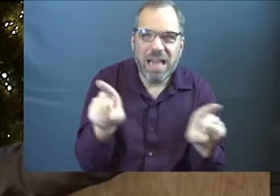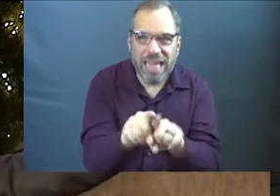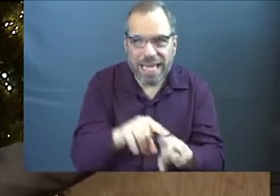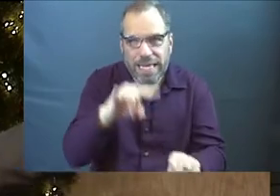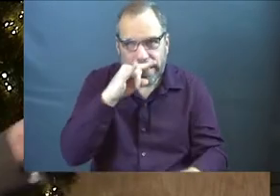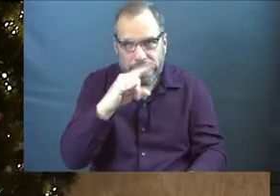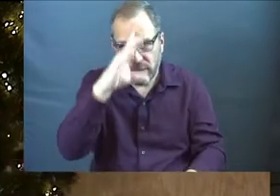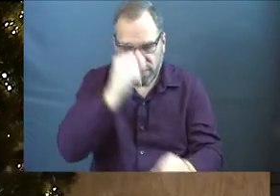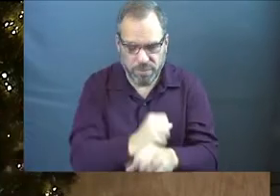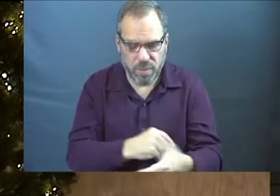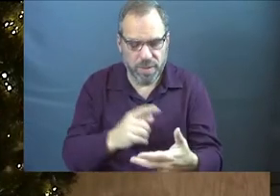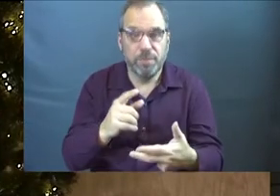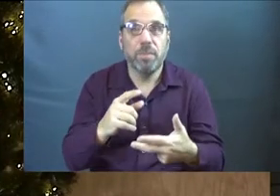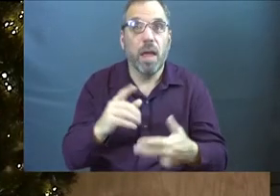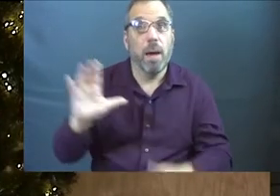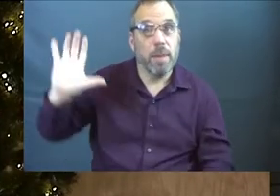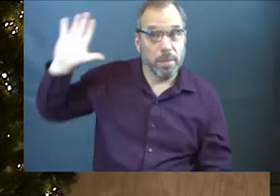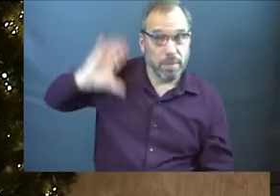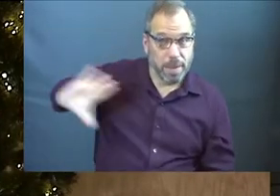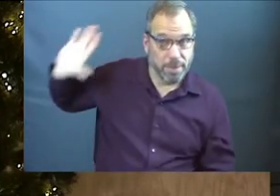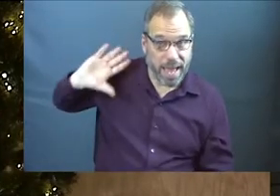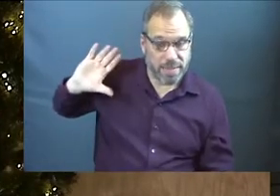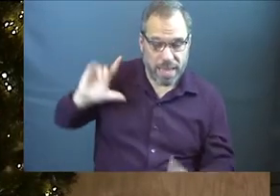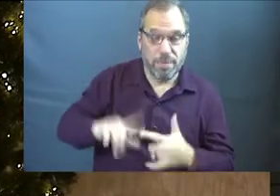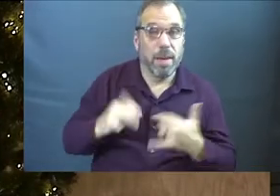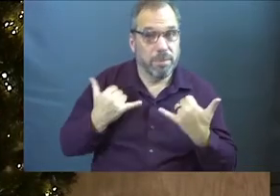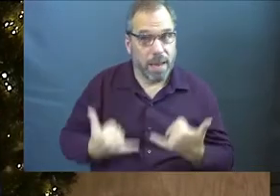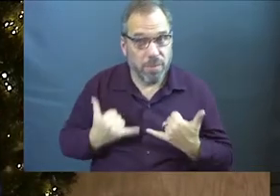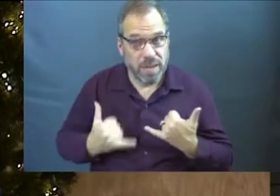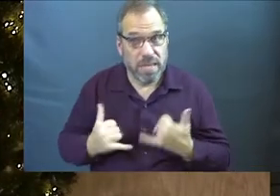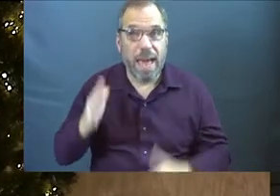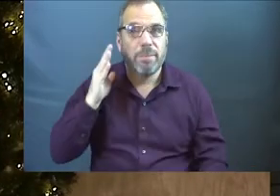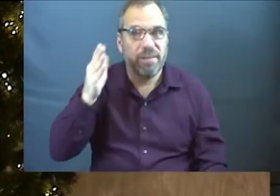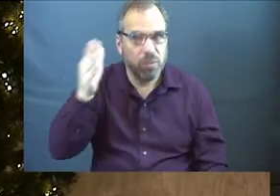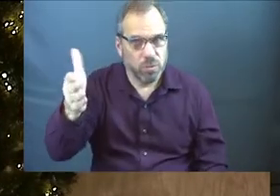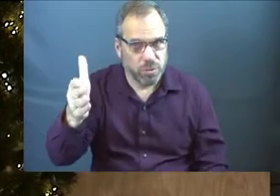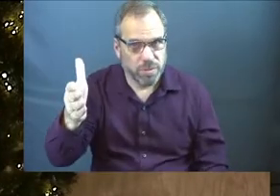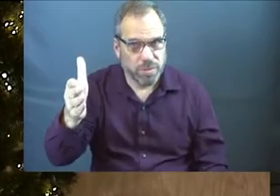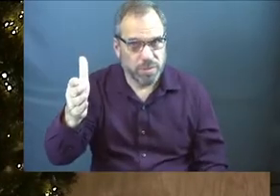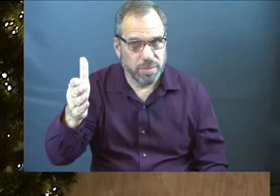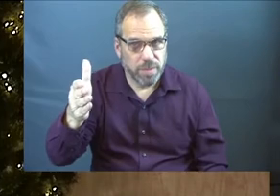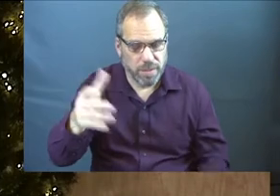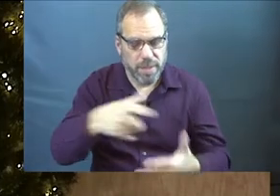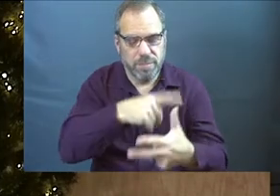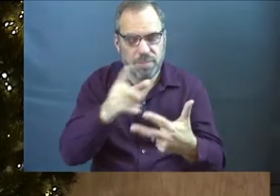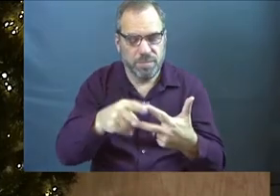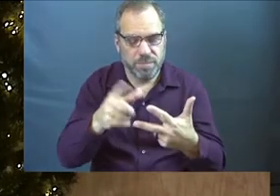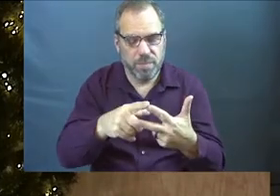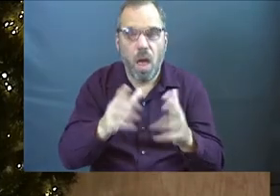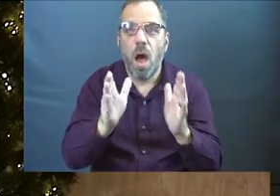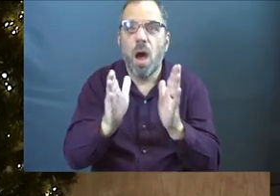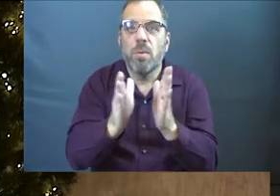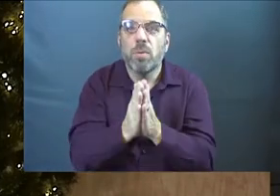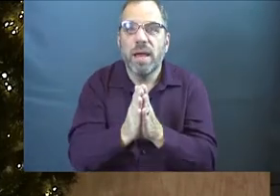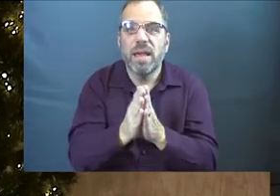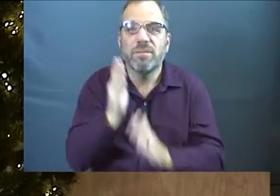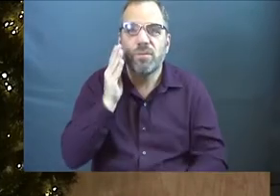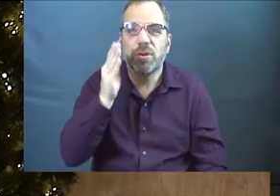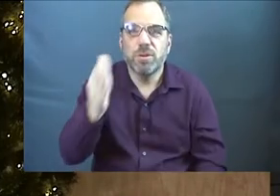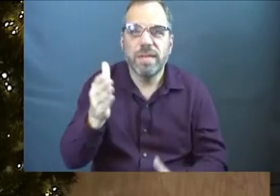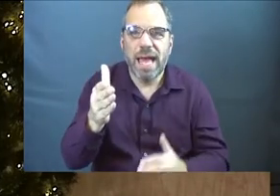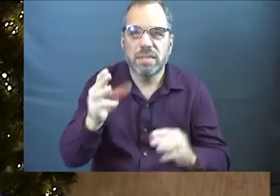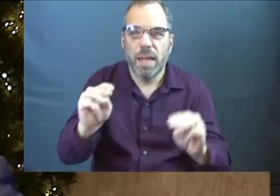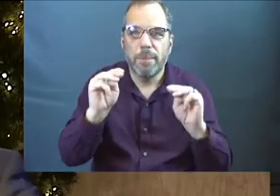Amen. Not only about my past, but about my present and my future. Next, pray for your next miracle.